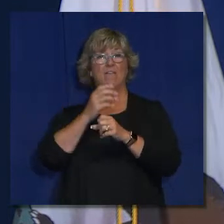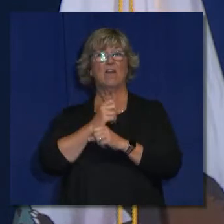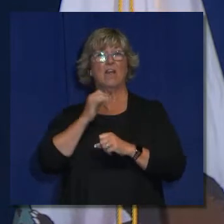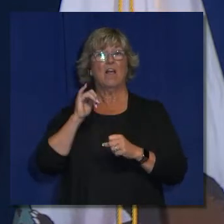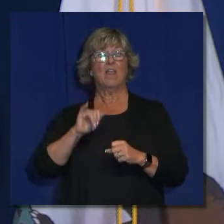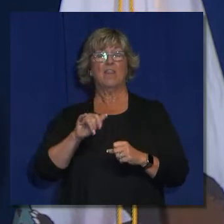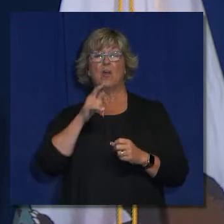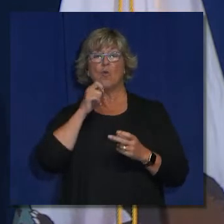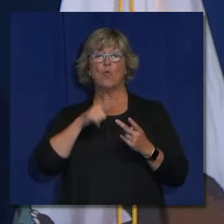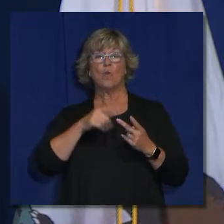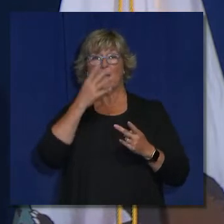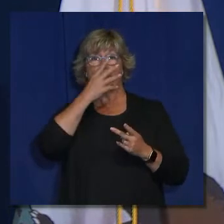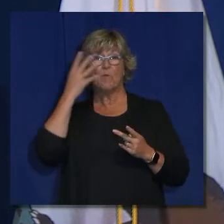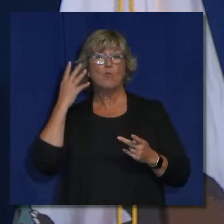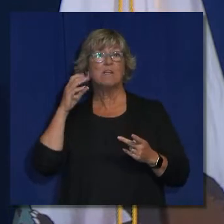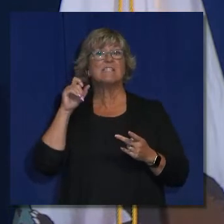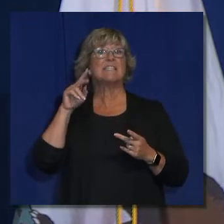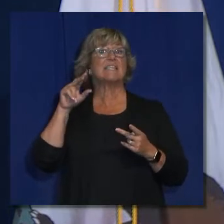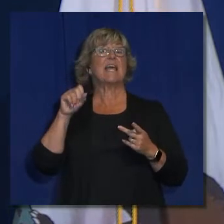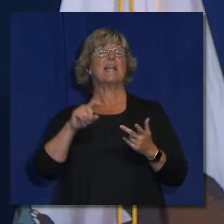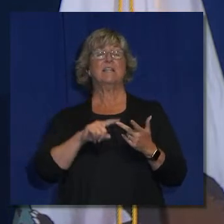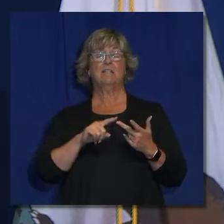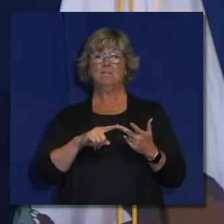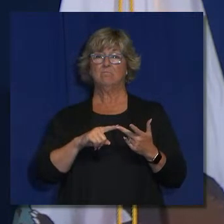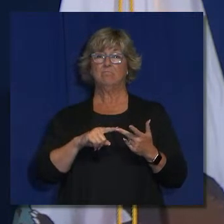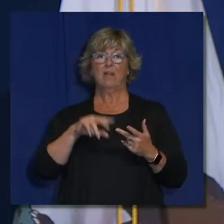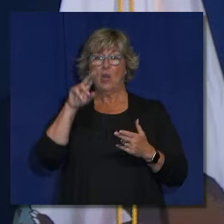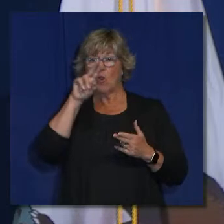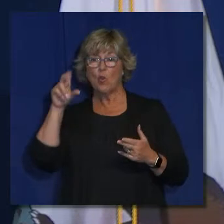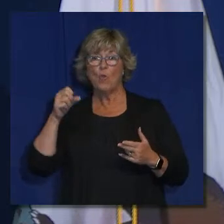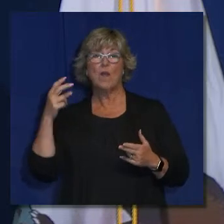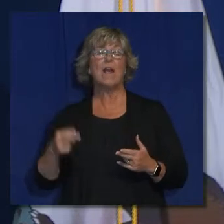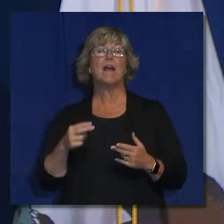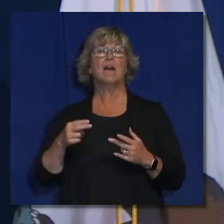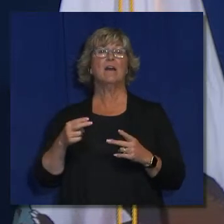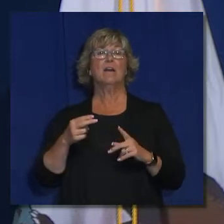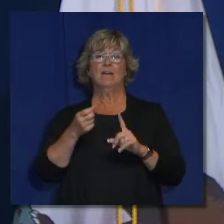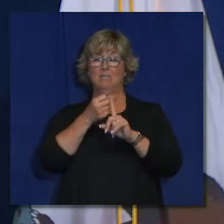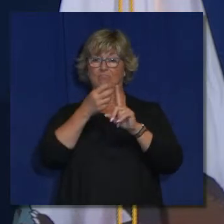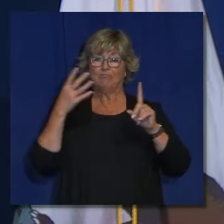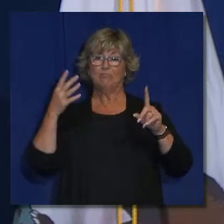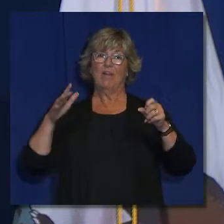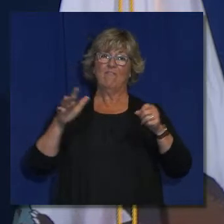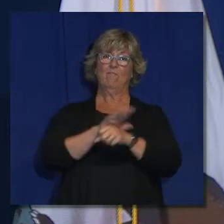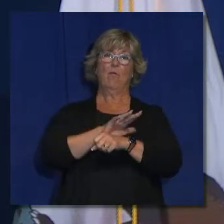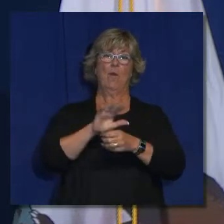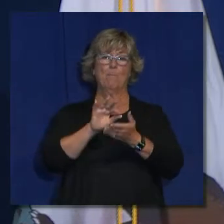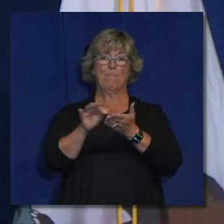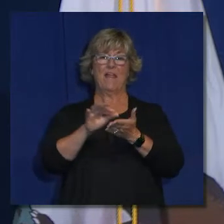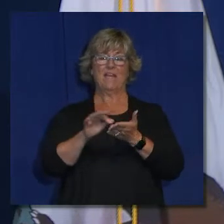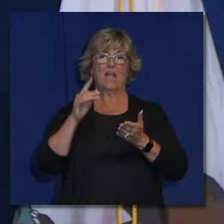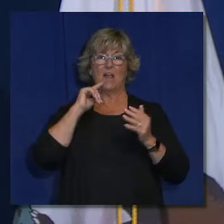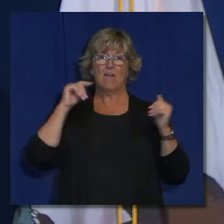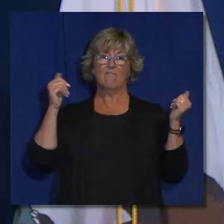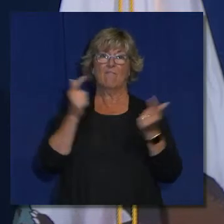immigration status, and you saw in my budget, unprecedented U.S. history, expanding full scope Medi-Cal for all undocumented